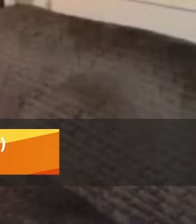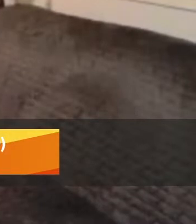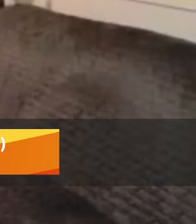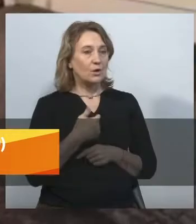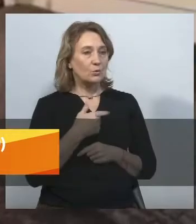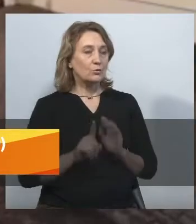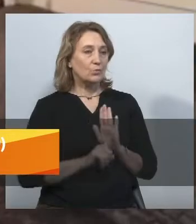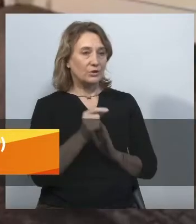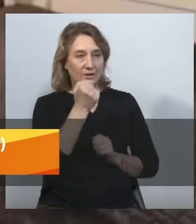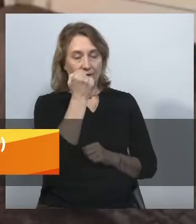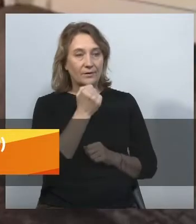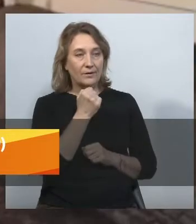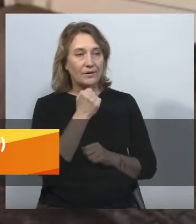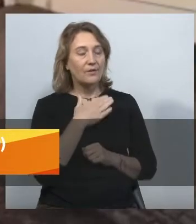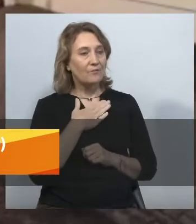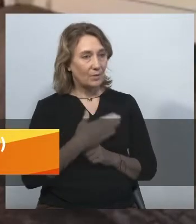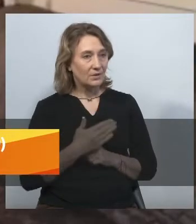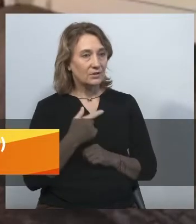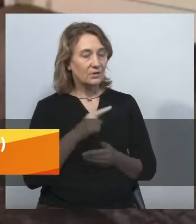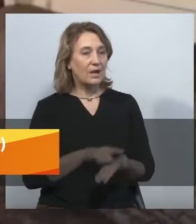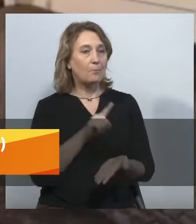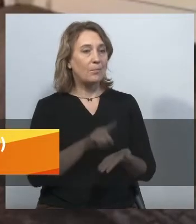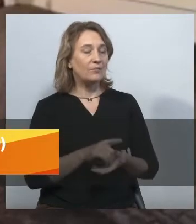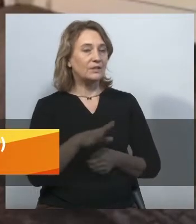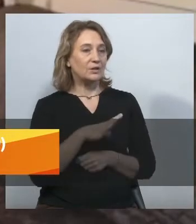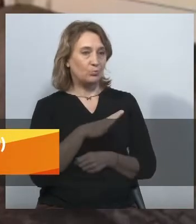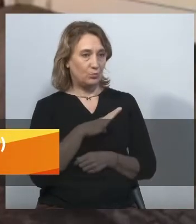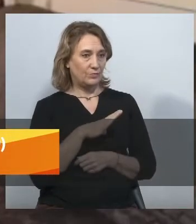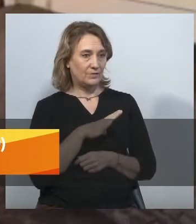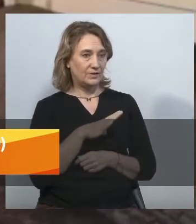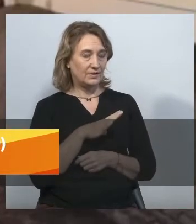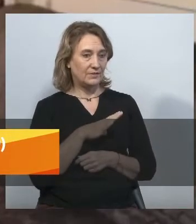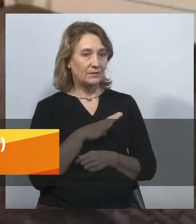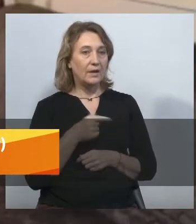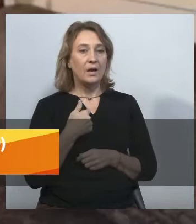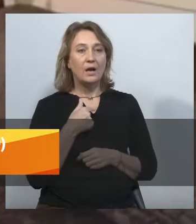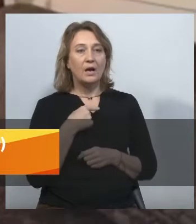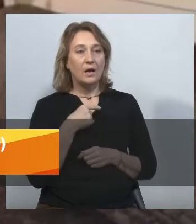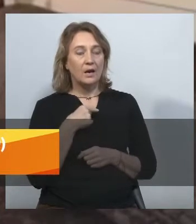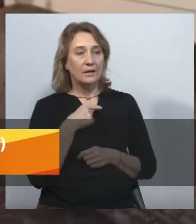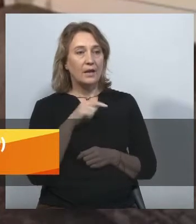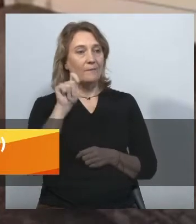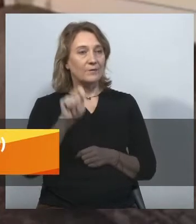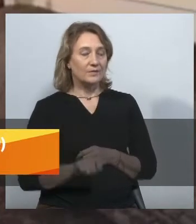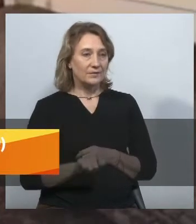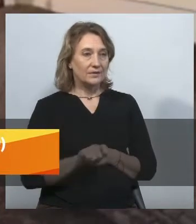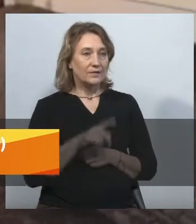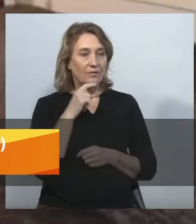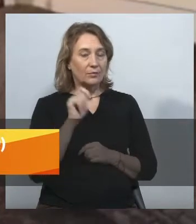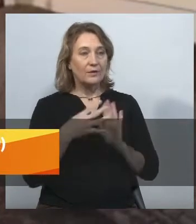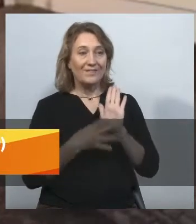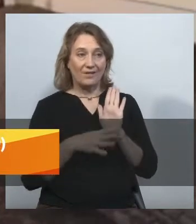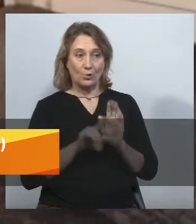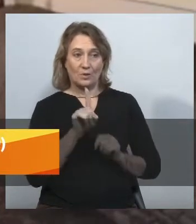the Ukraine in 1991 as part of a journalist's delegation. And as you might imagine, I think things are